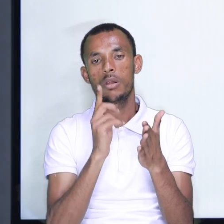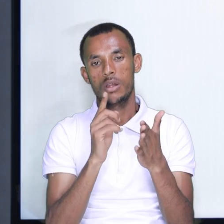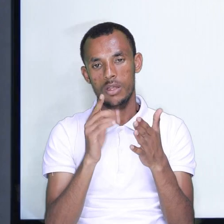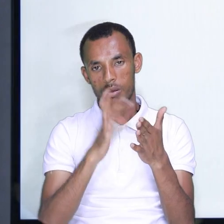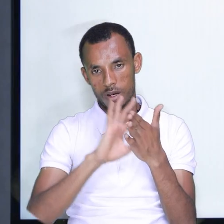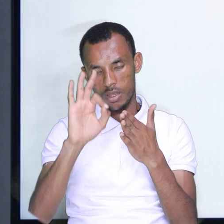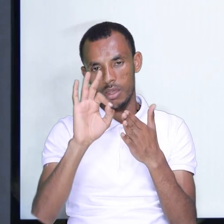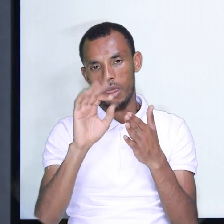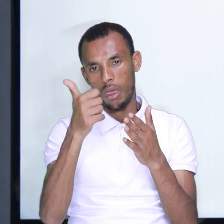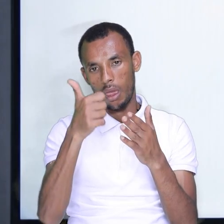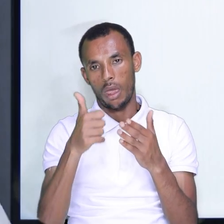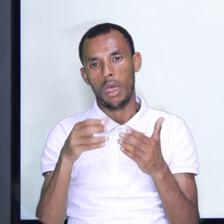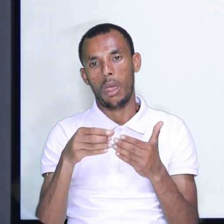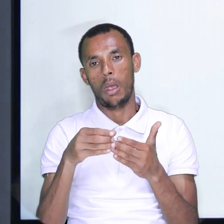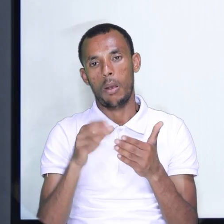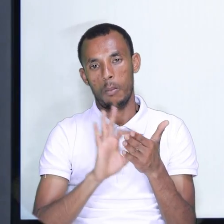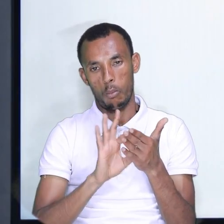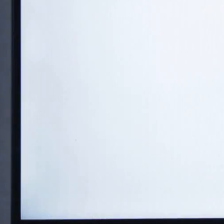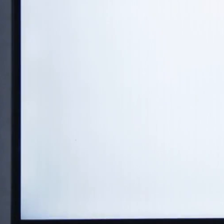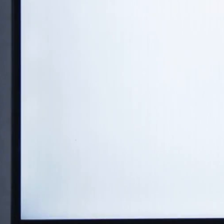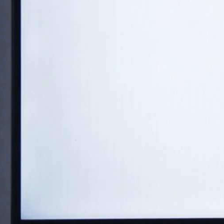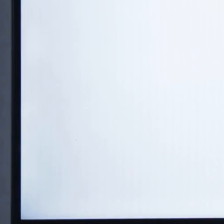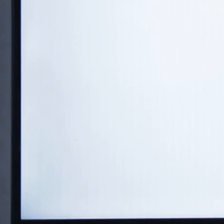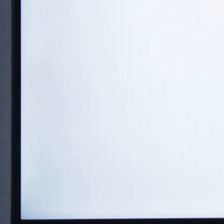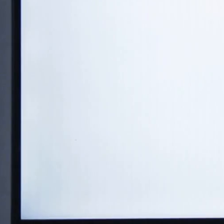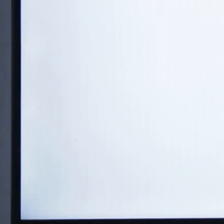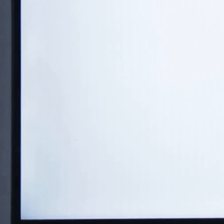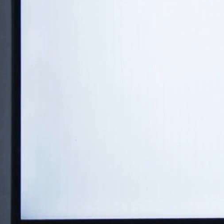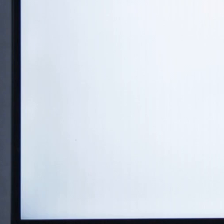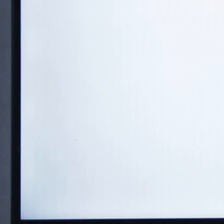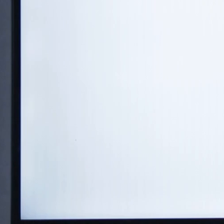number? Let me give that a minute.